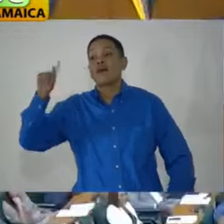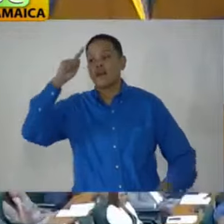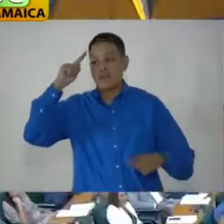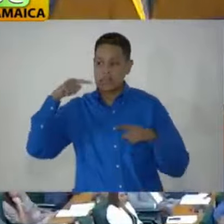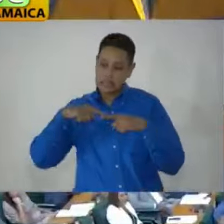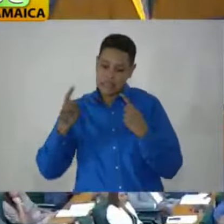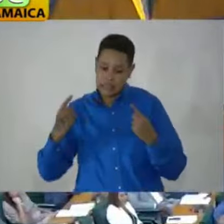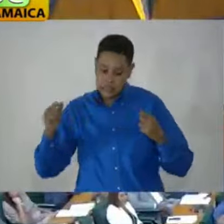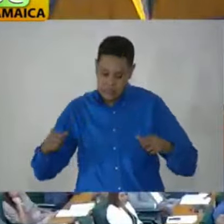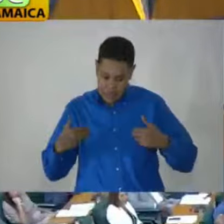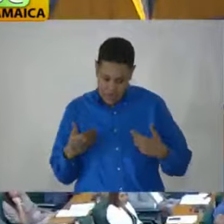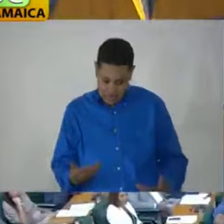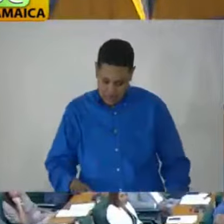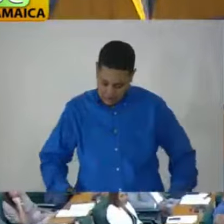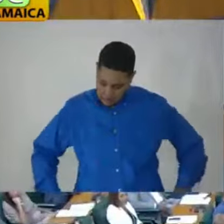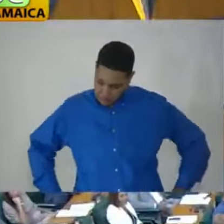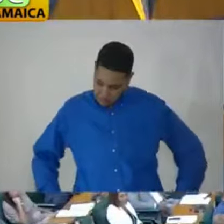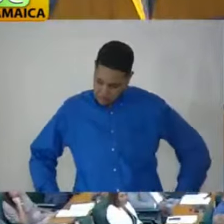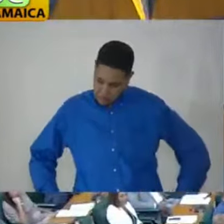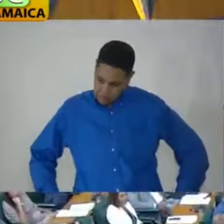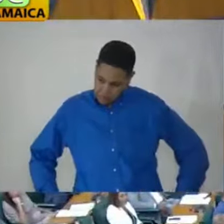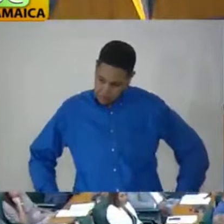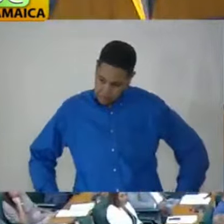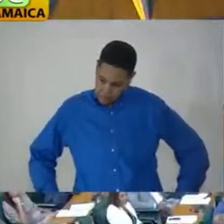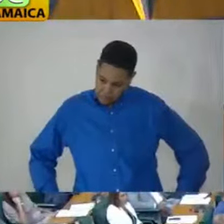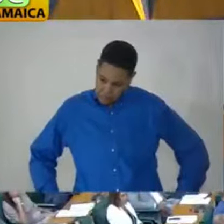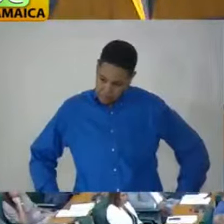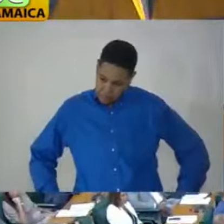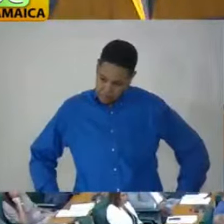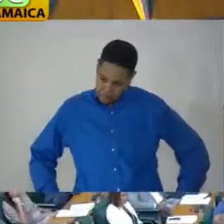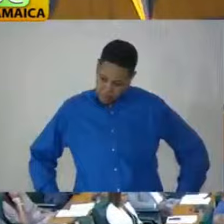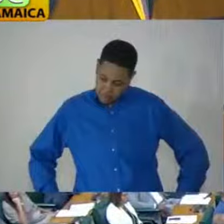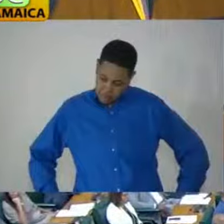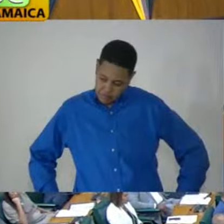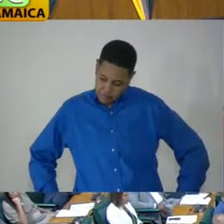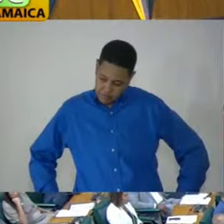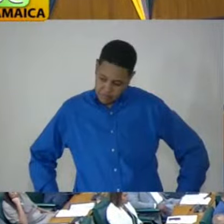Aye. Those against? The ayes have it. House Leader?